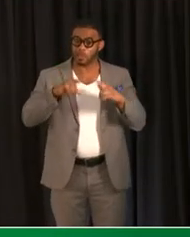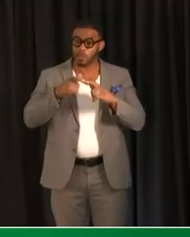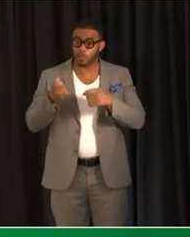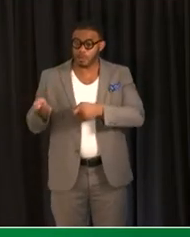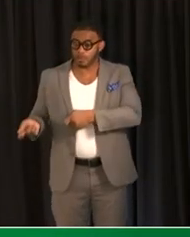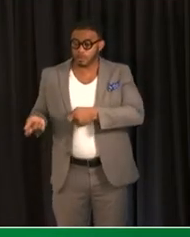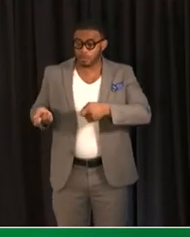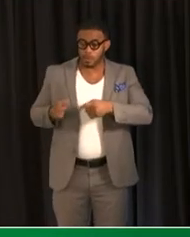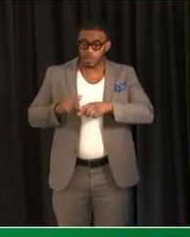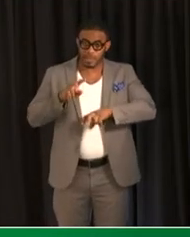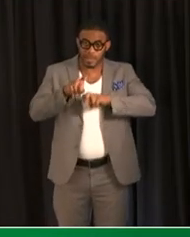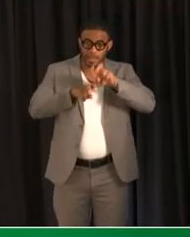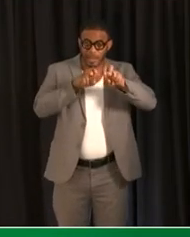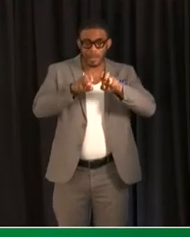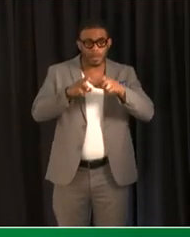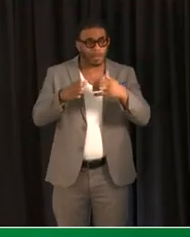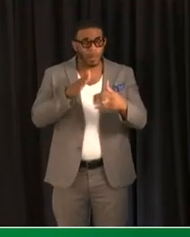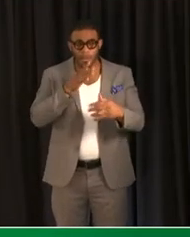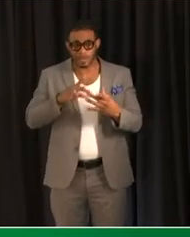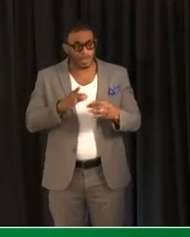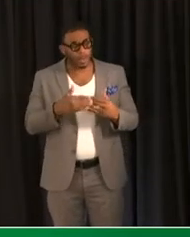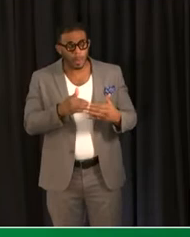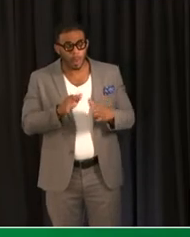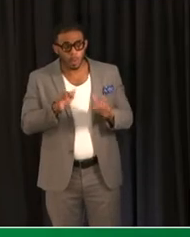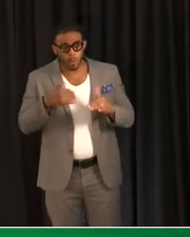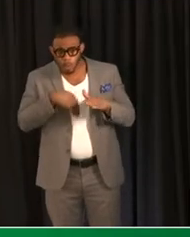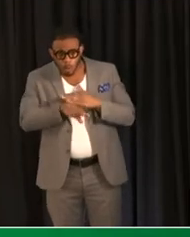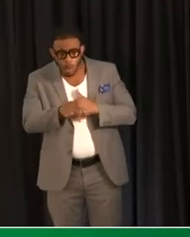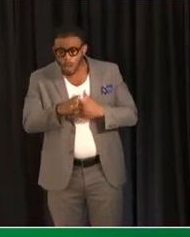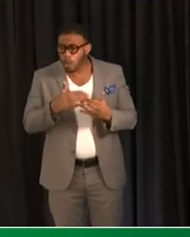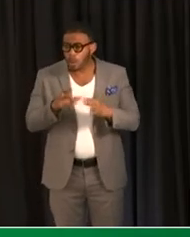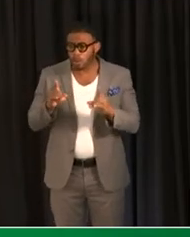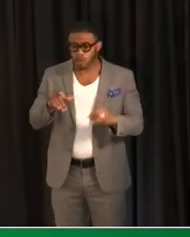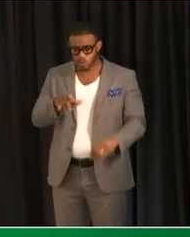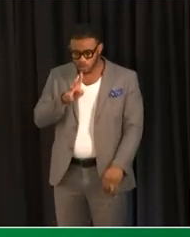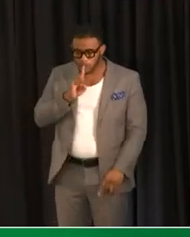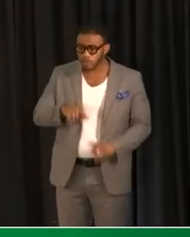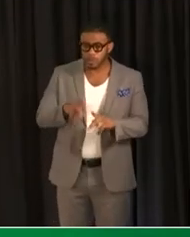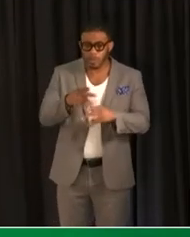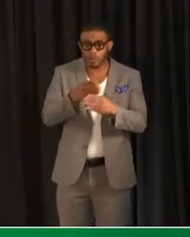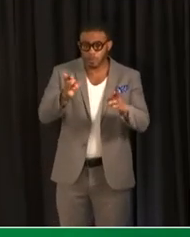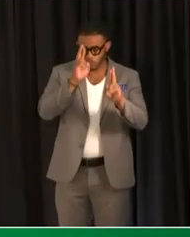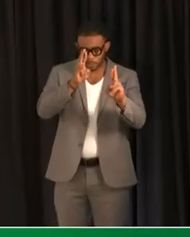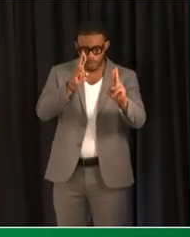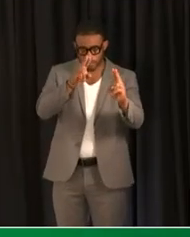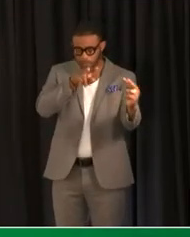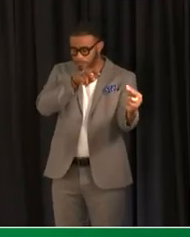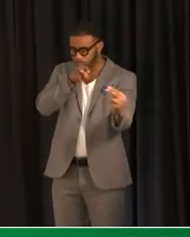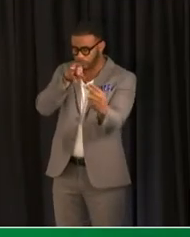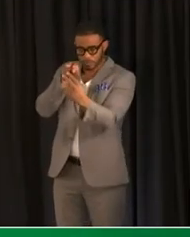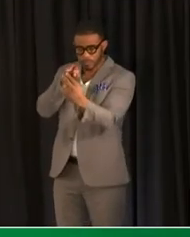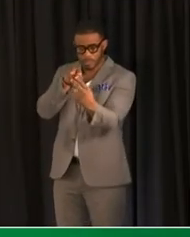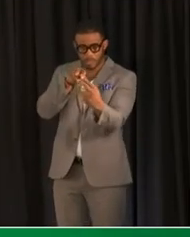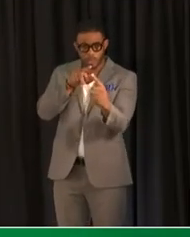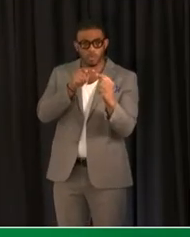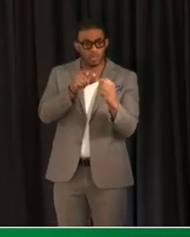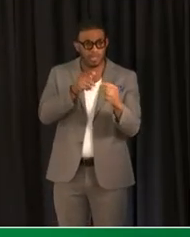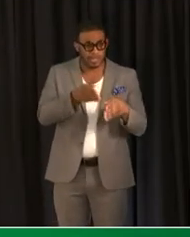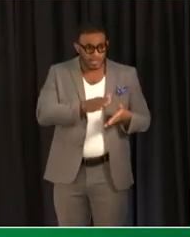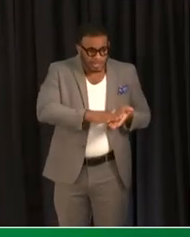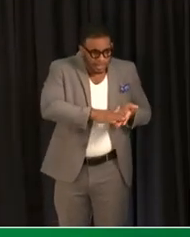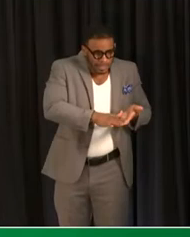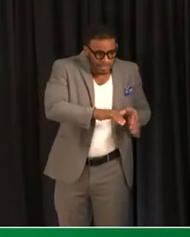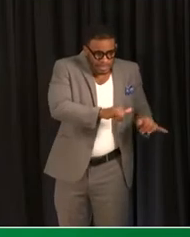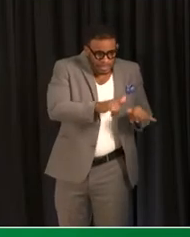we climb. And so my mother said, no matter what room you walk in, no matter what you do, you speak to people with respect. You treat the